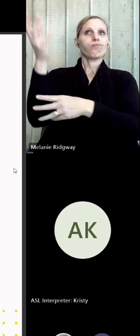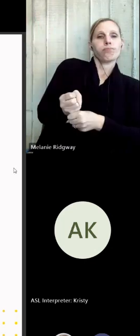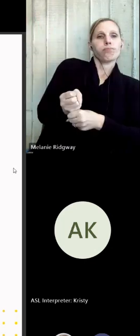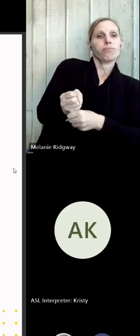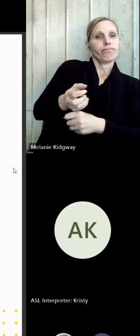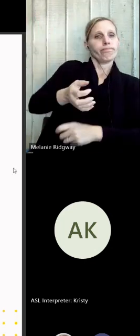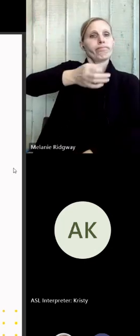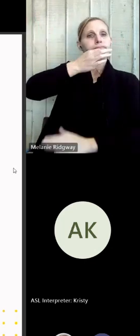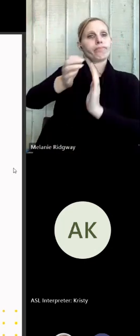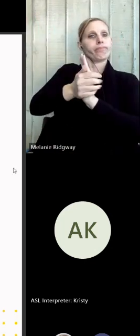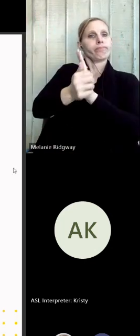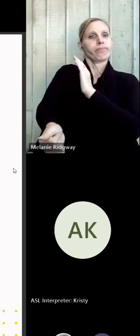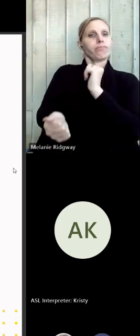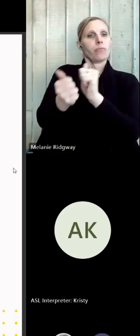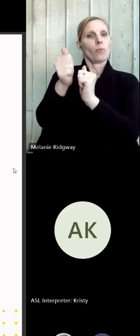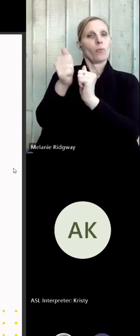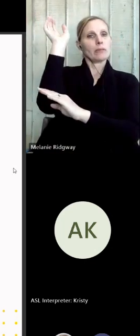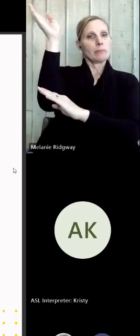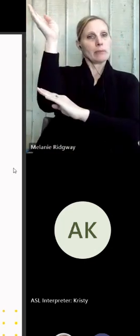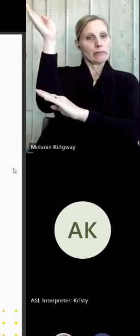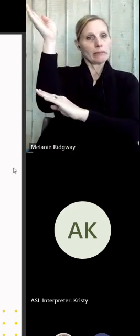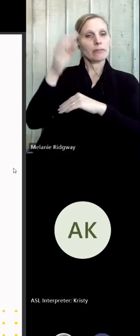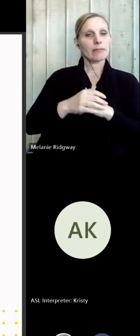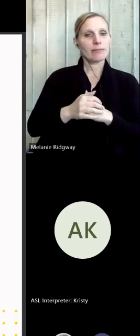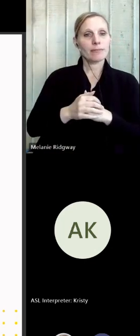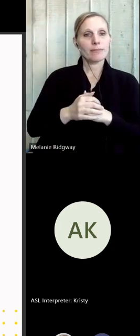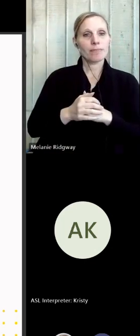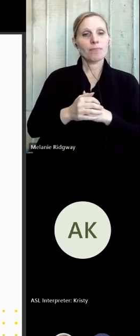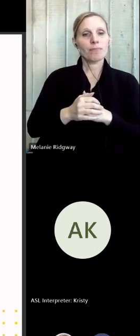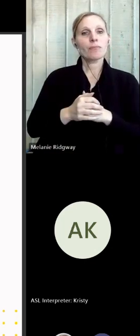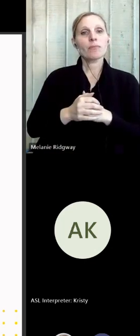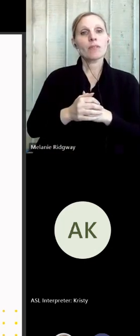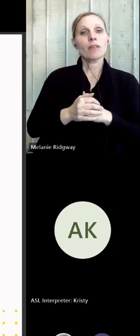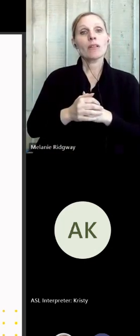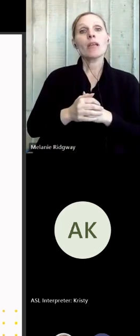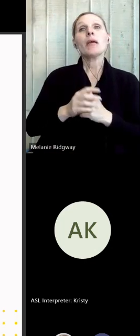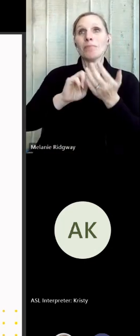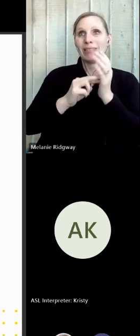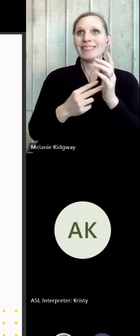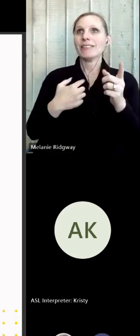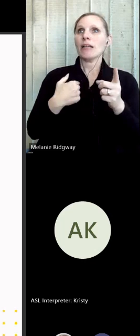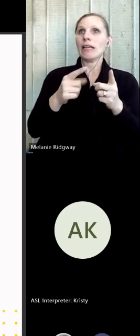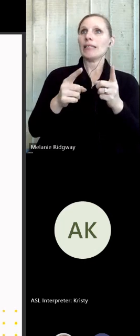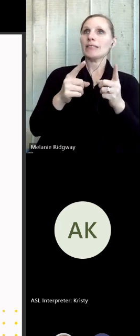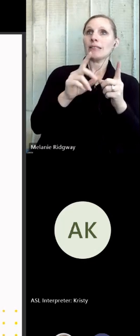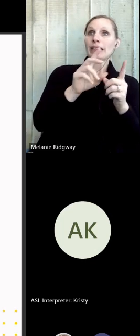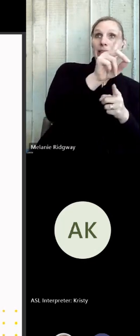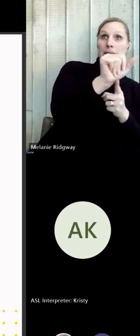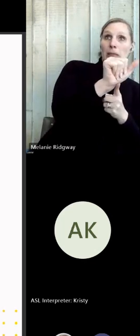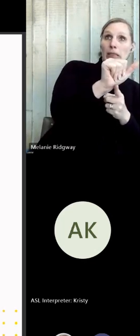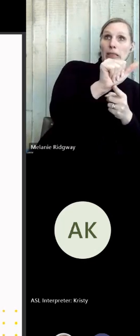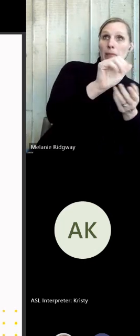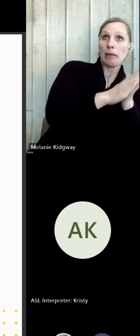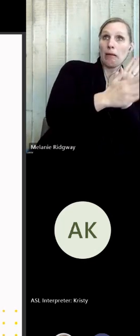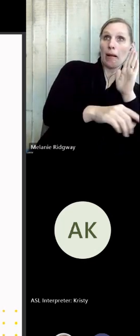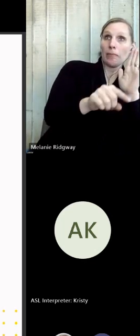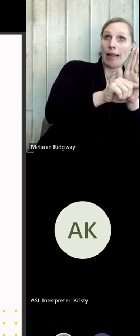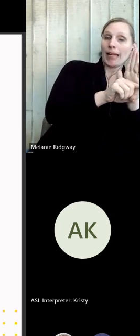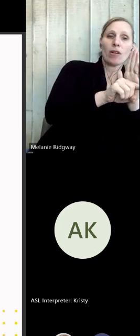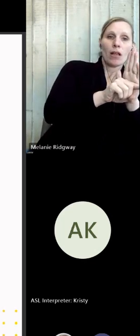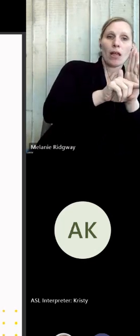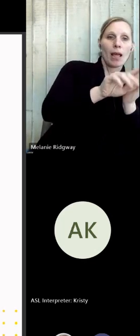public speaker, unquote. Tim flipped the script. He positioned